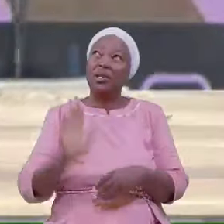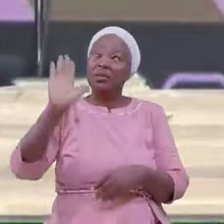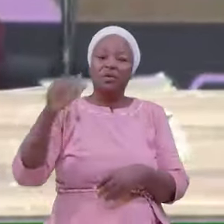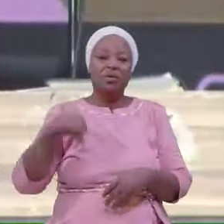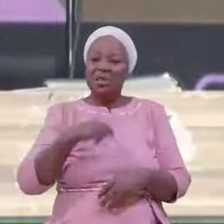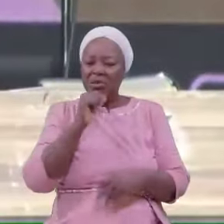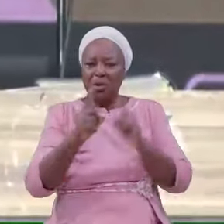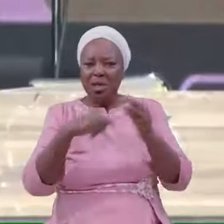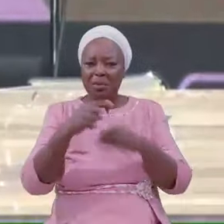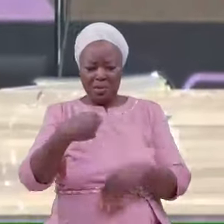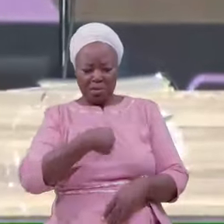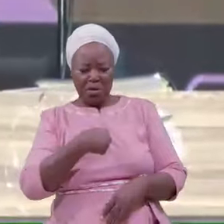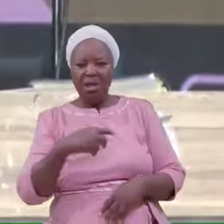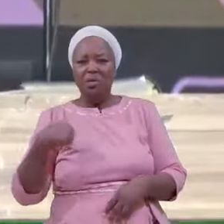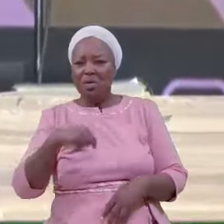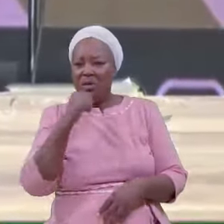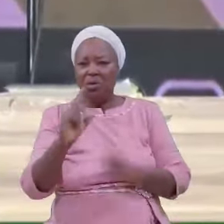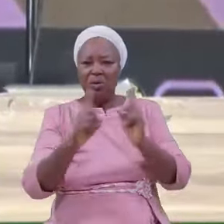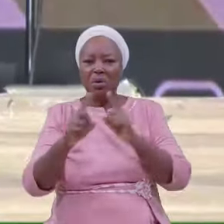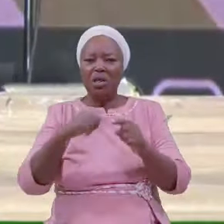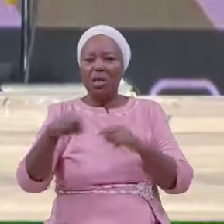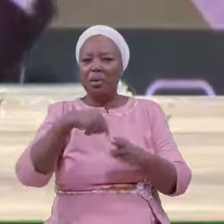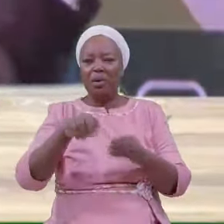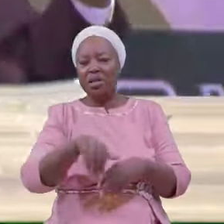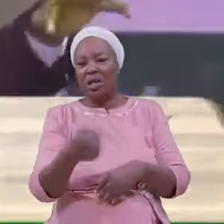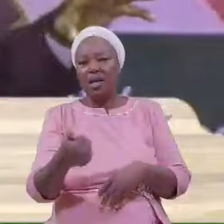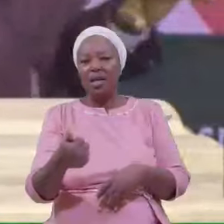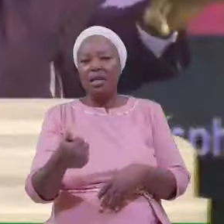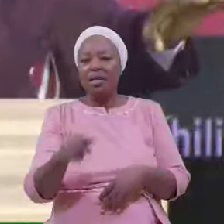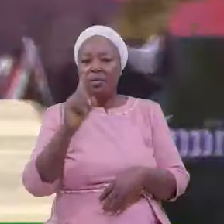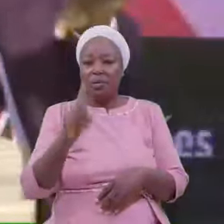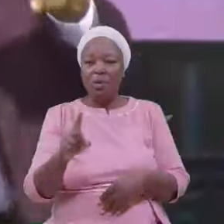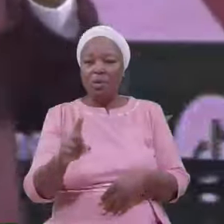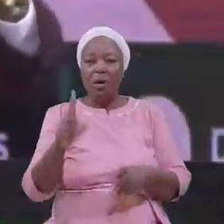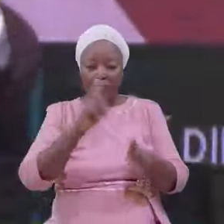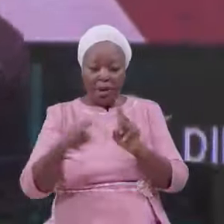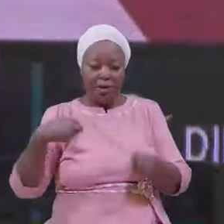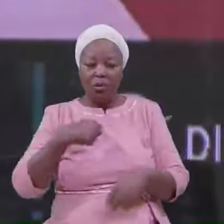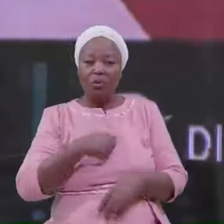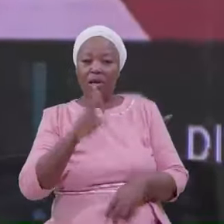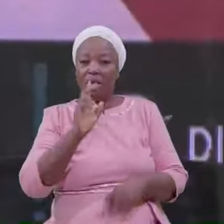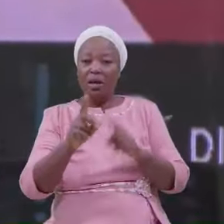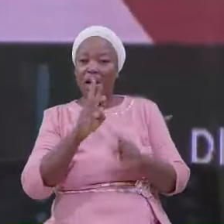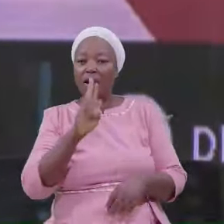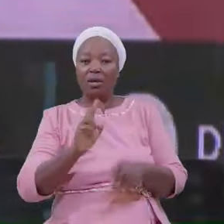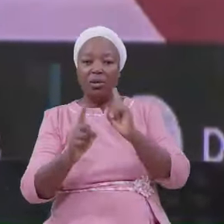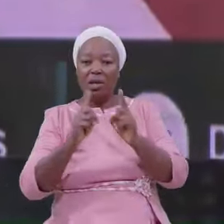not talking about anyone. We're talking about the God of